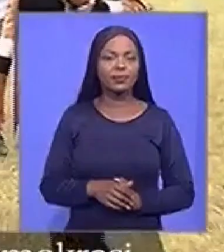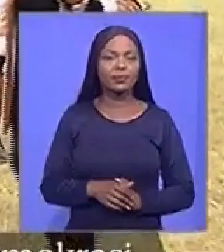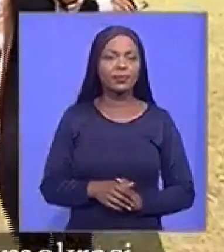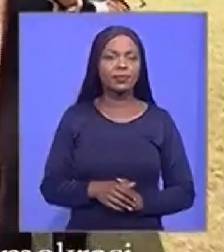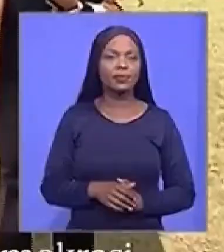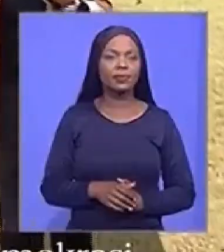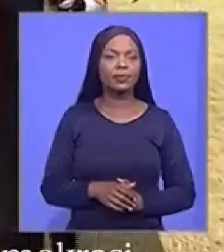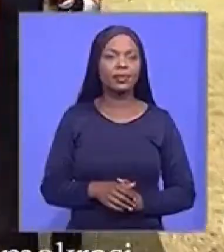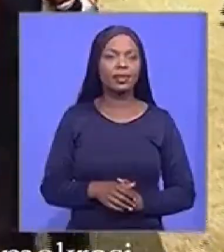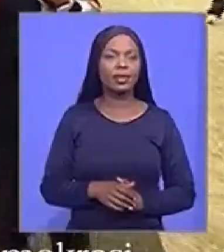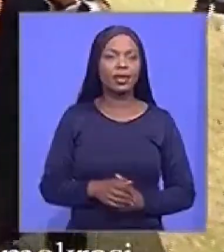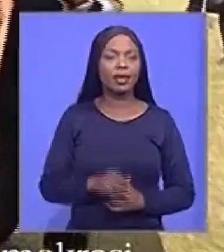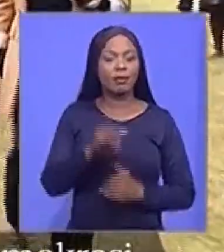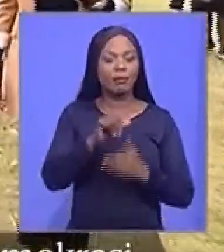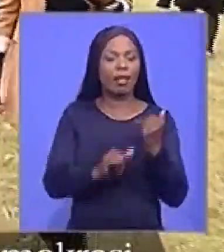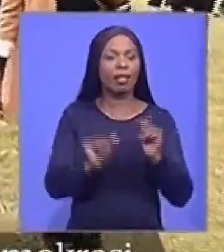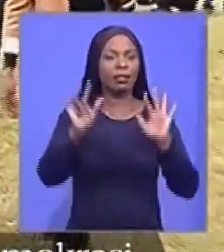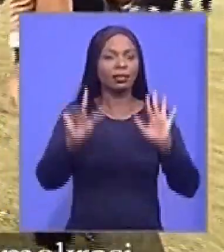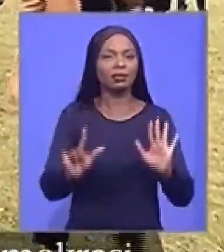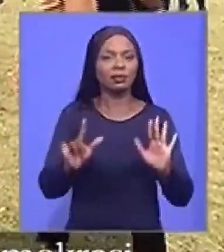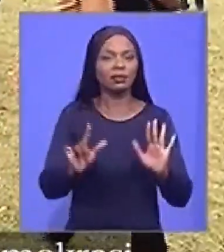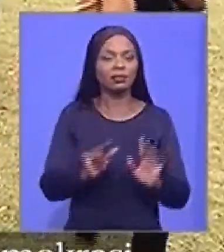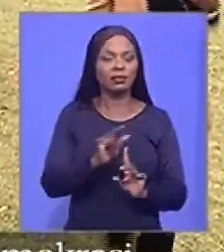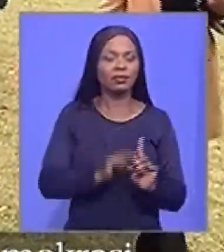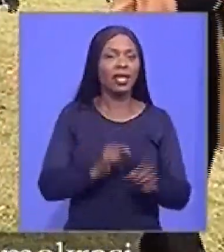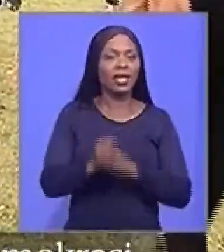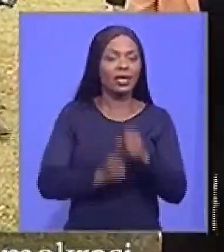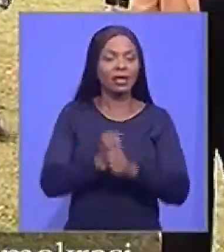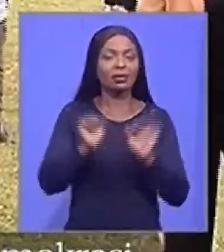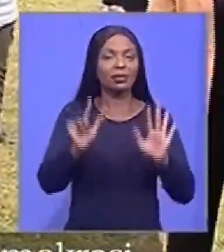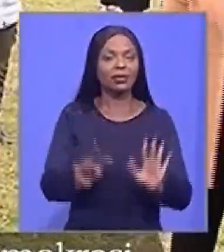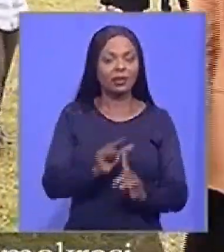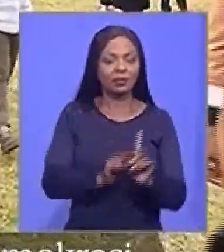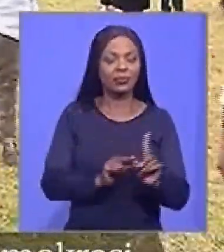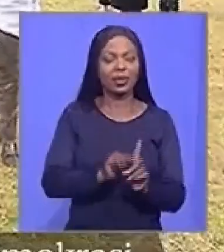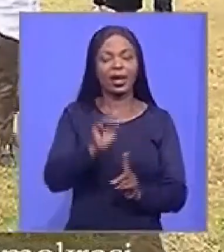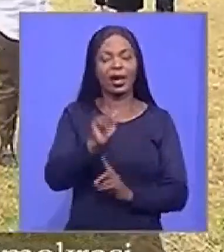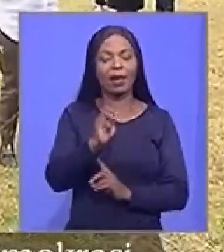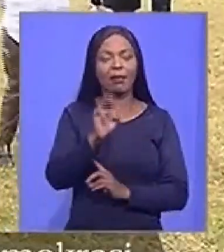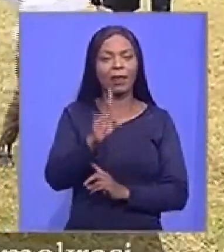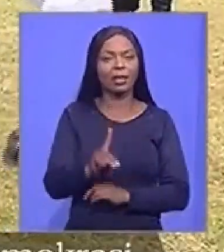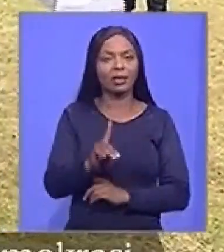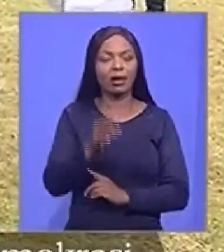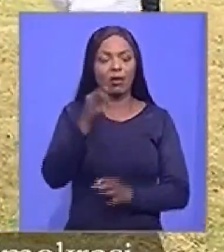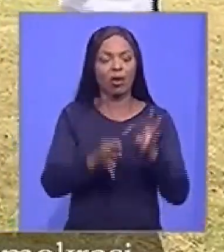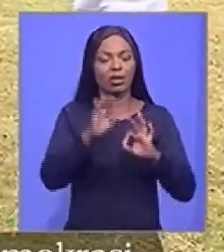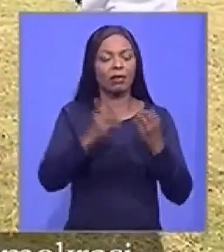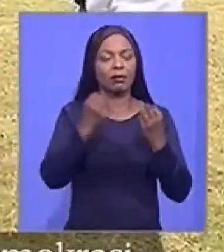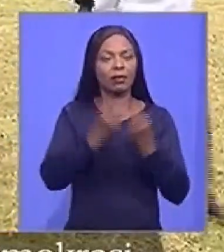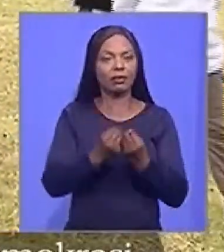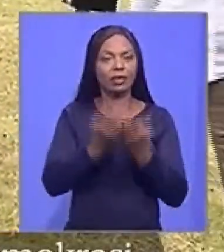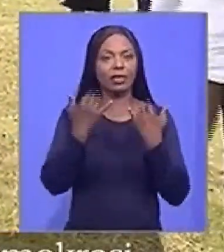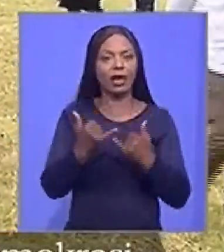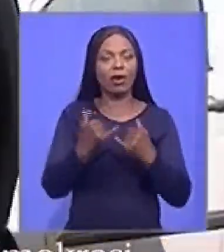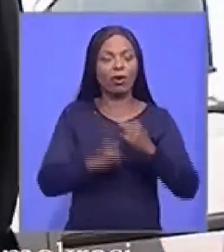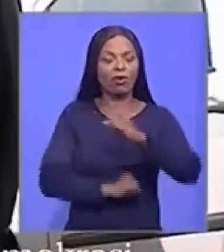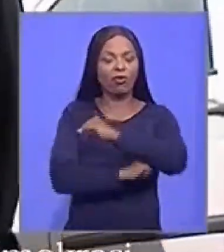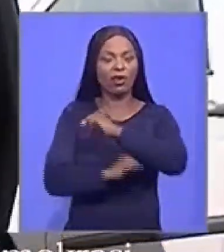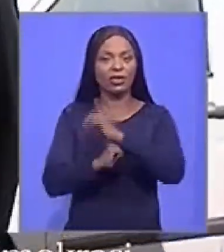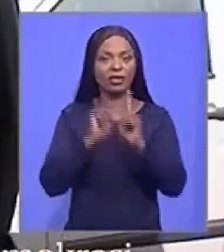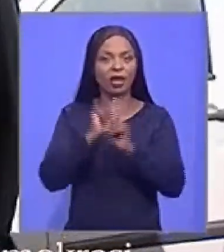Ka ngwaga wa bosupa fa esale Ahmed Kathrada a tlhokafetse, makoko a dipolotiki a laleditswe ke setheo sa gagwe go